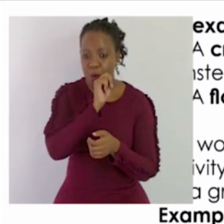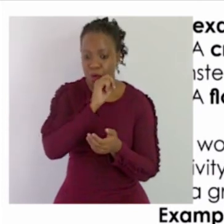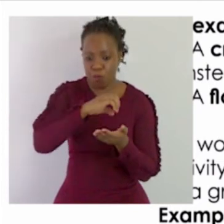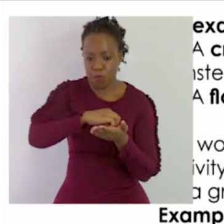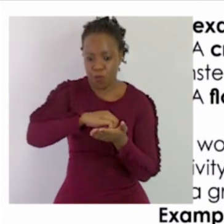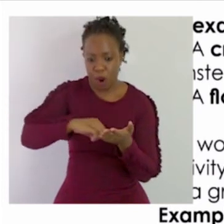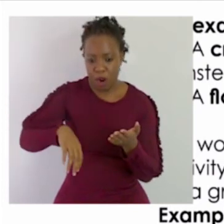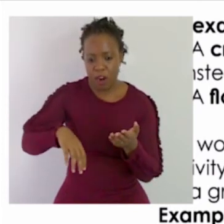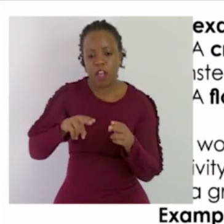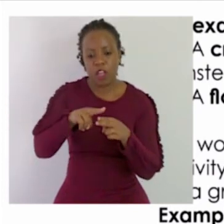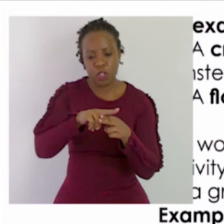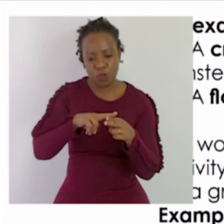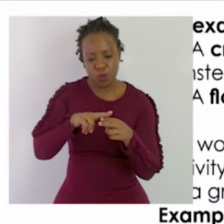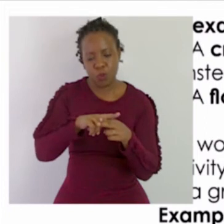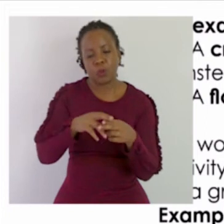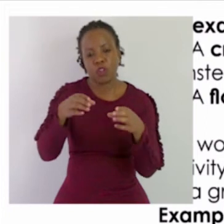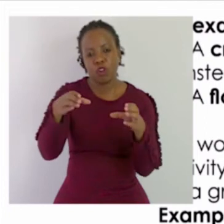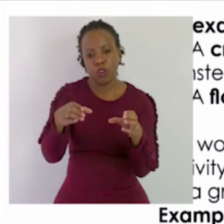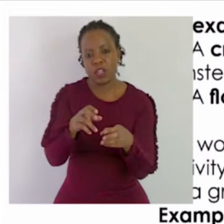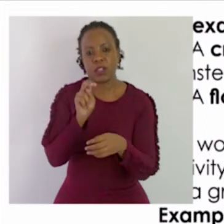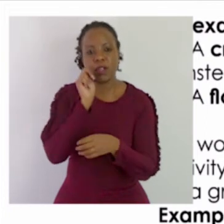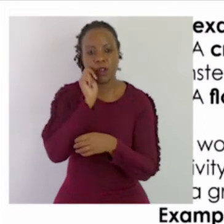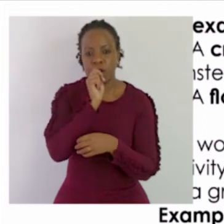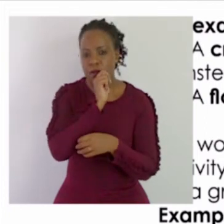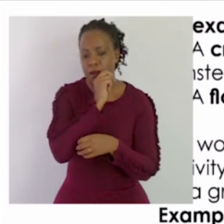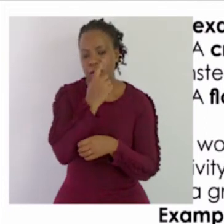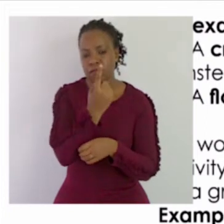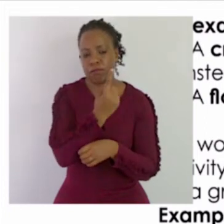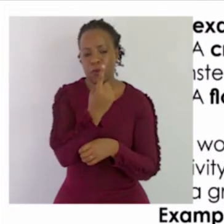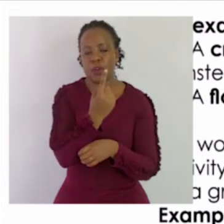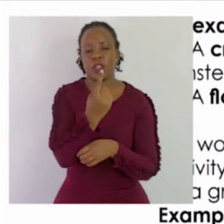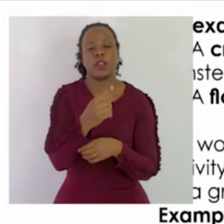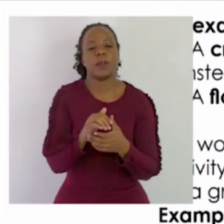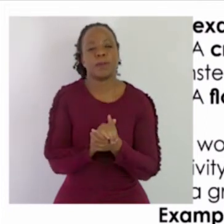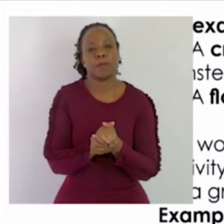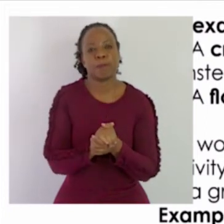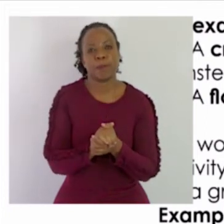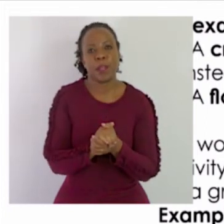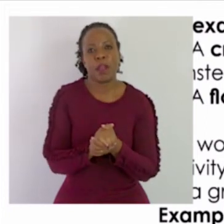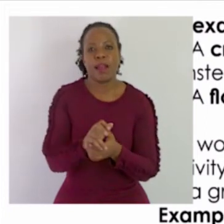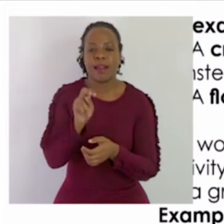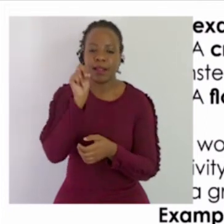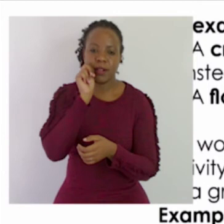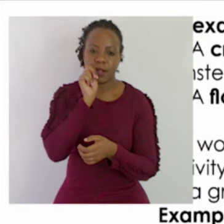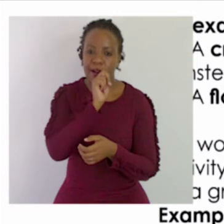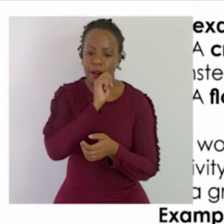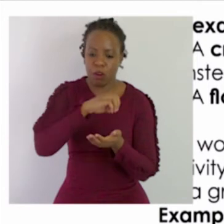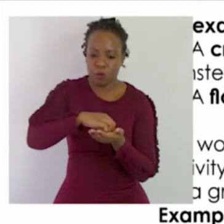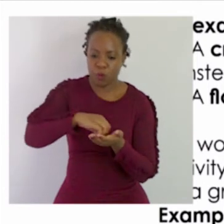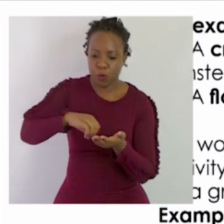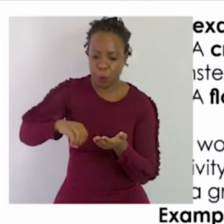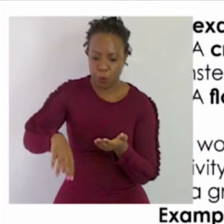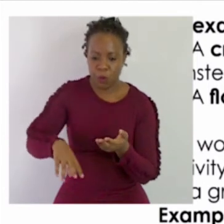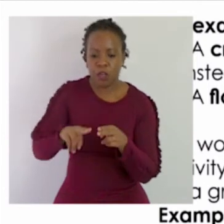refers. We can use the collective noun without using the noun to which it